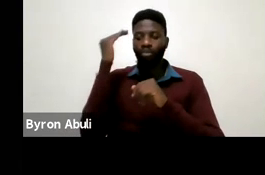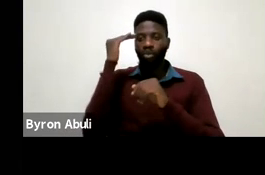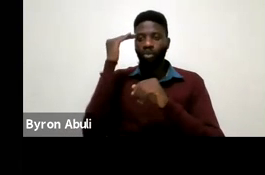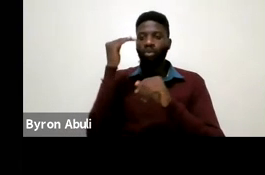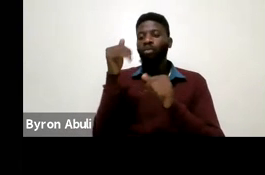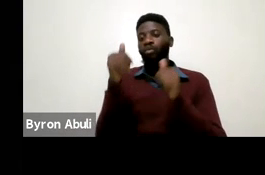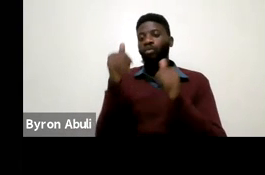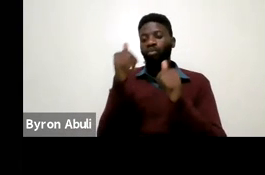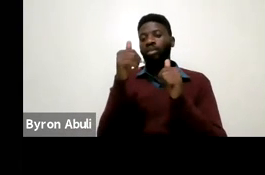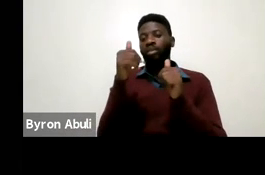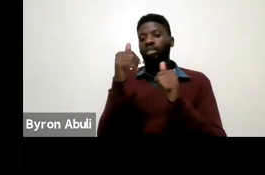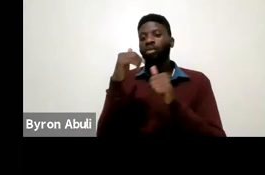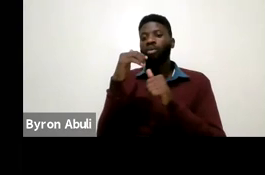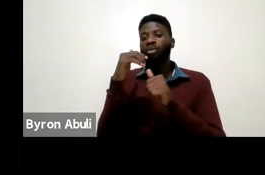goals?